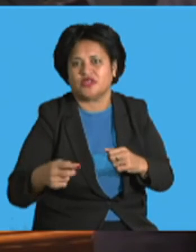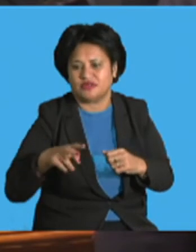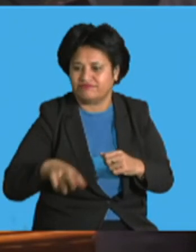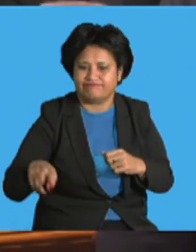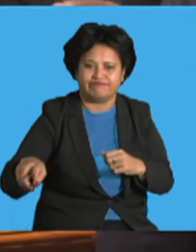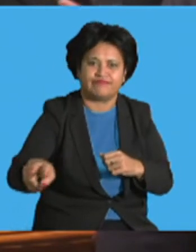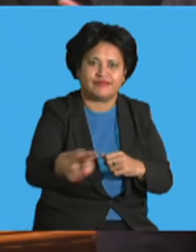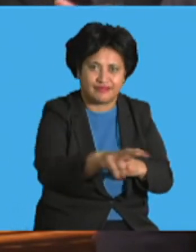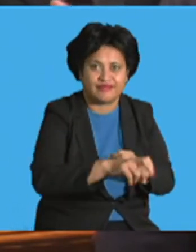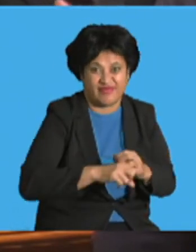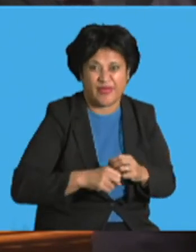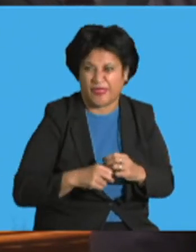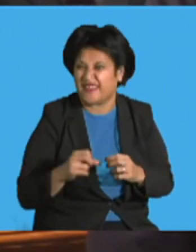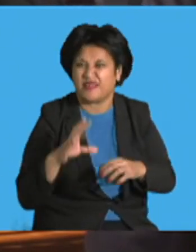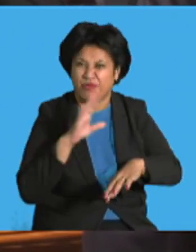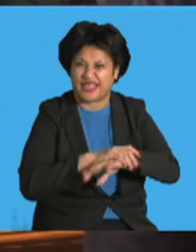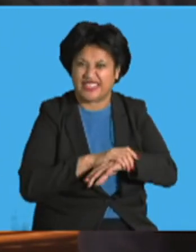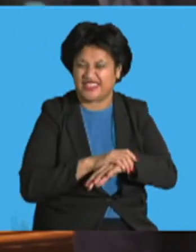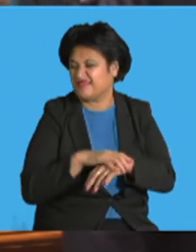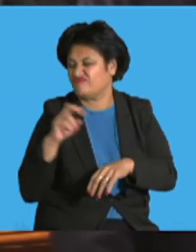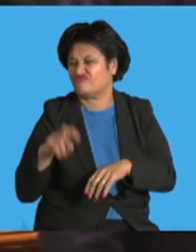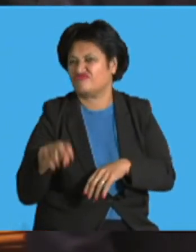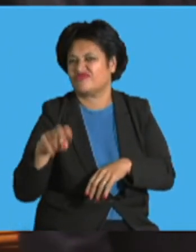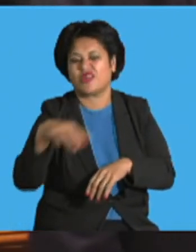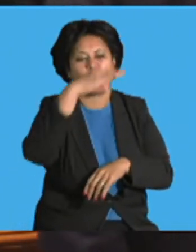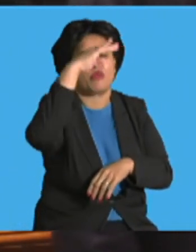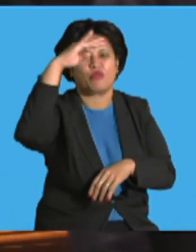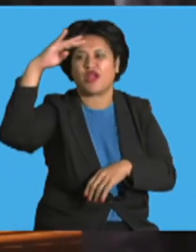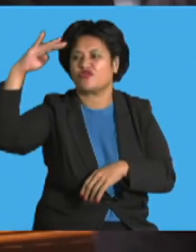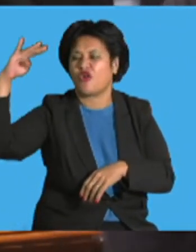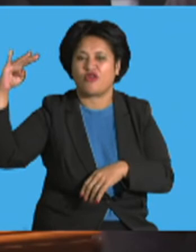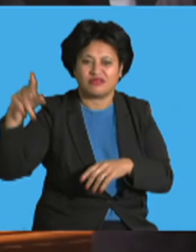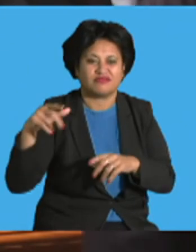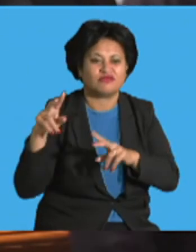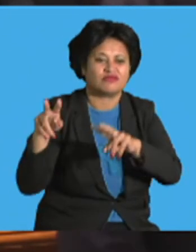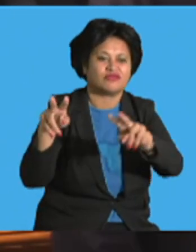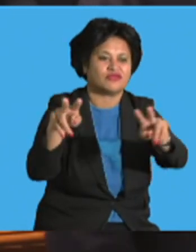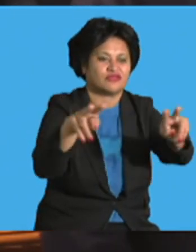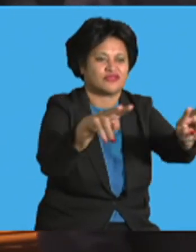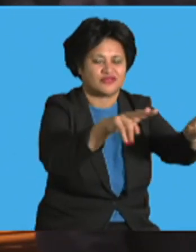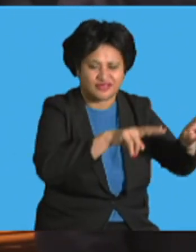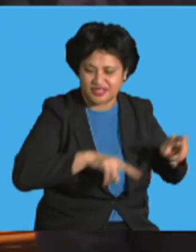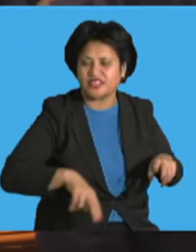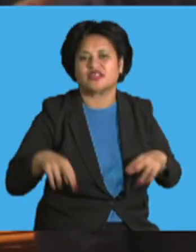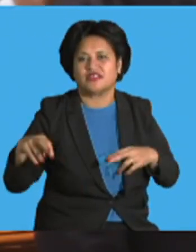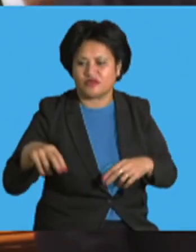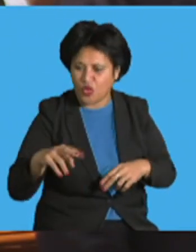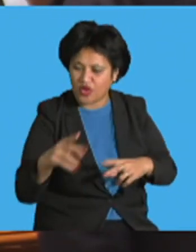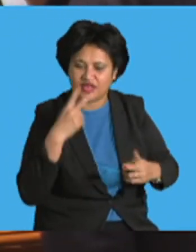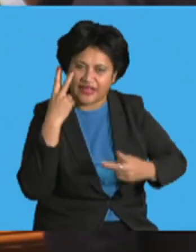that we have reliable information on. And of course, the Fiji Police Force, Mr.